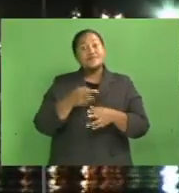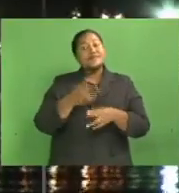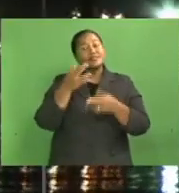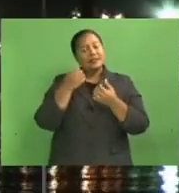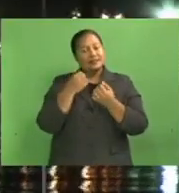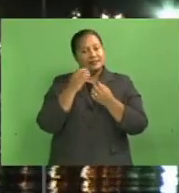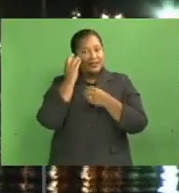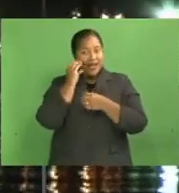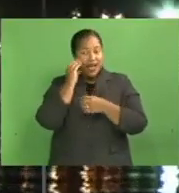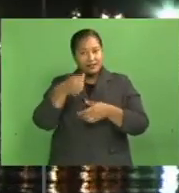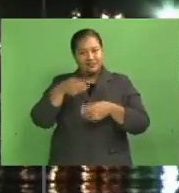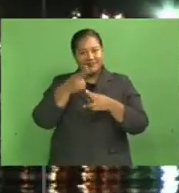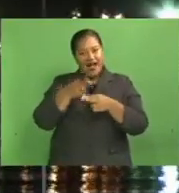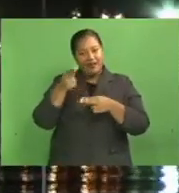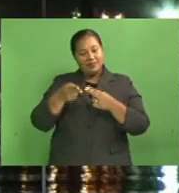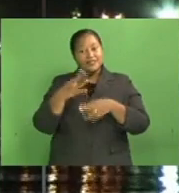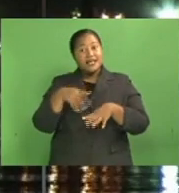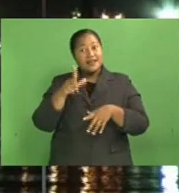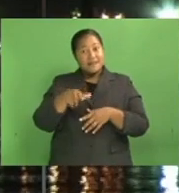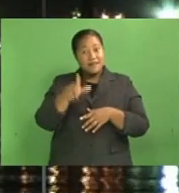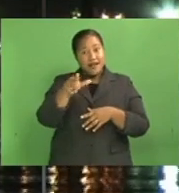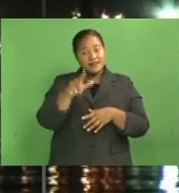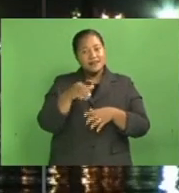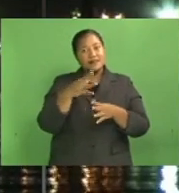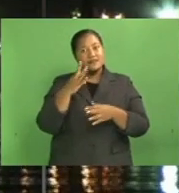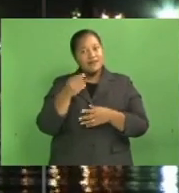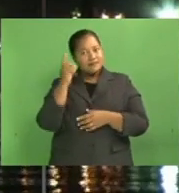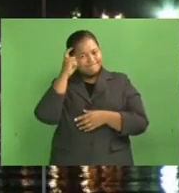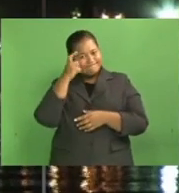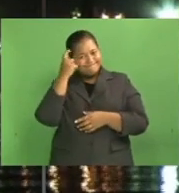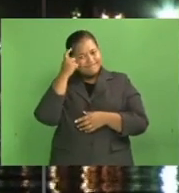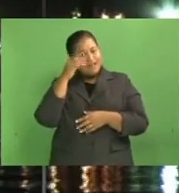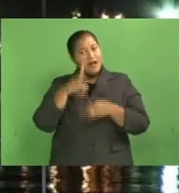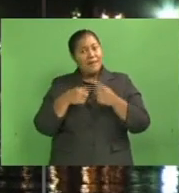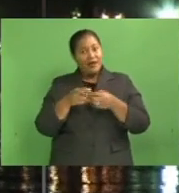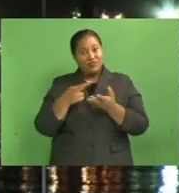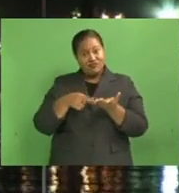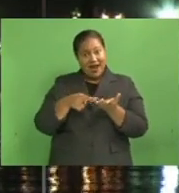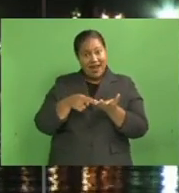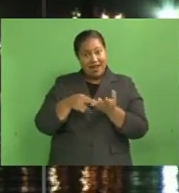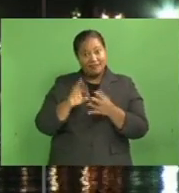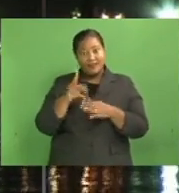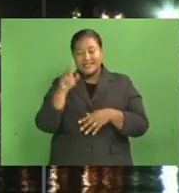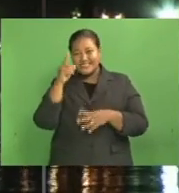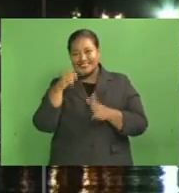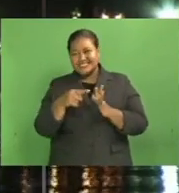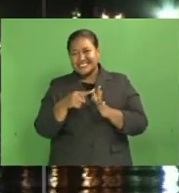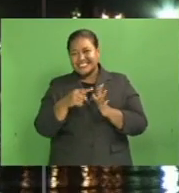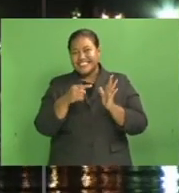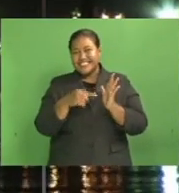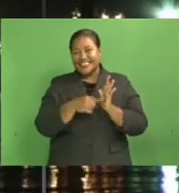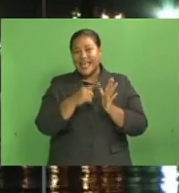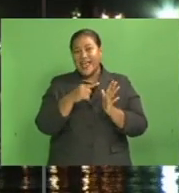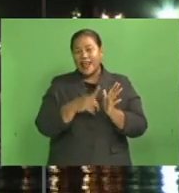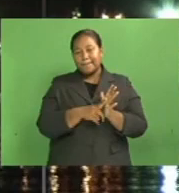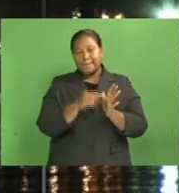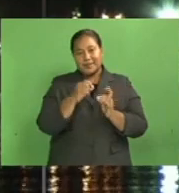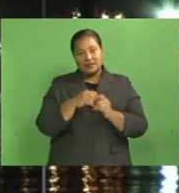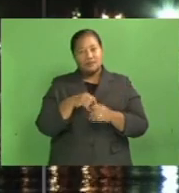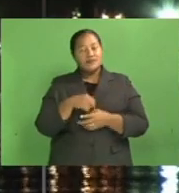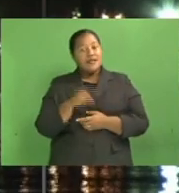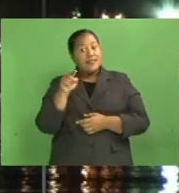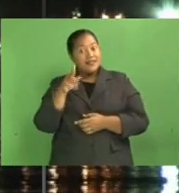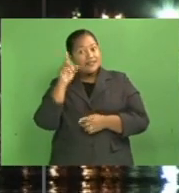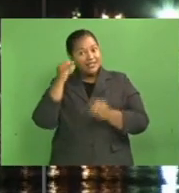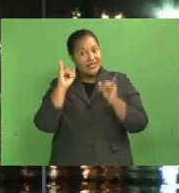in Lambasa and Senganga are concerned with the high premium and rent charged by the Itaukei Land Trust Board for their leases. The issue was